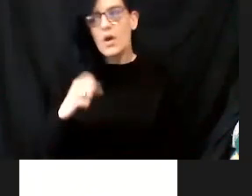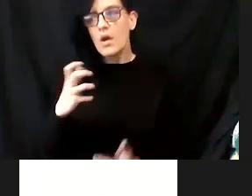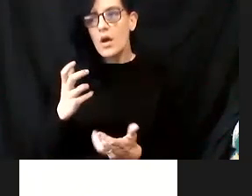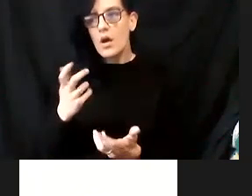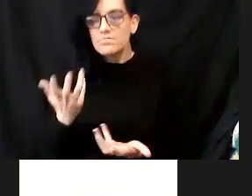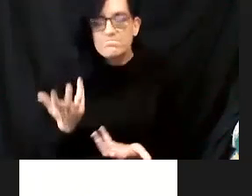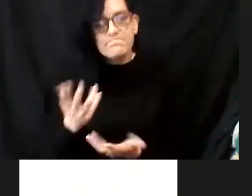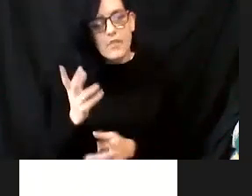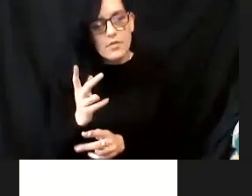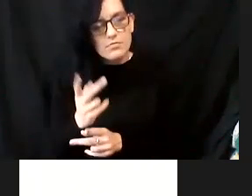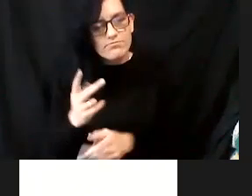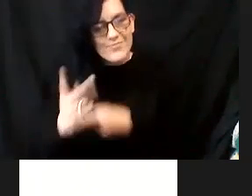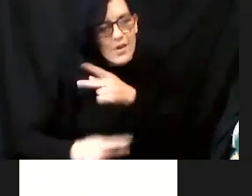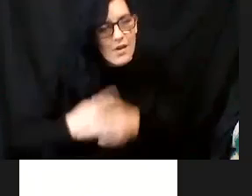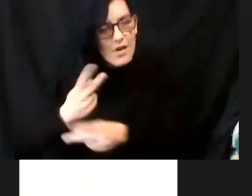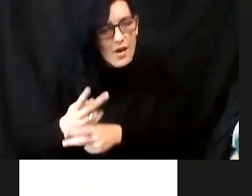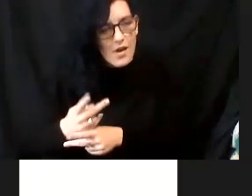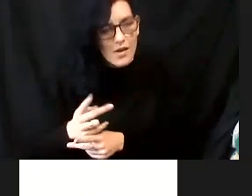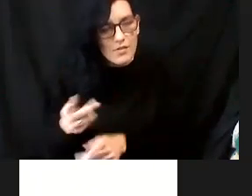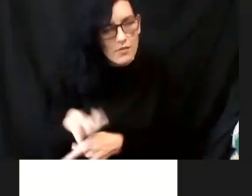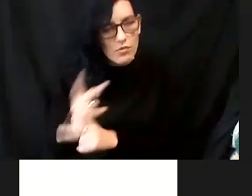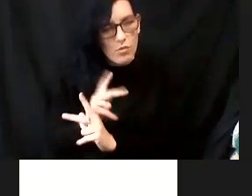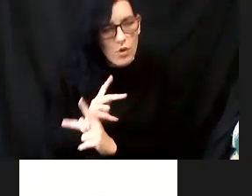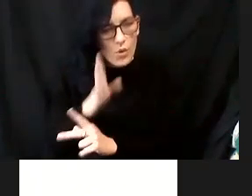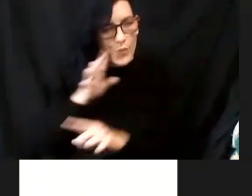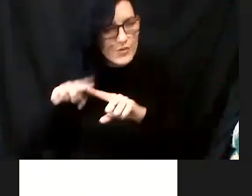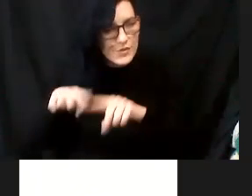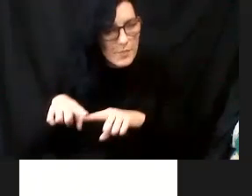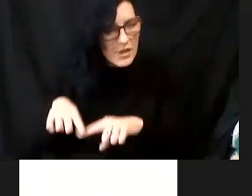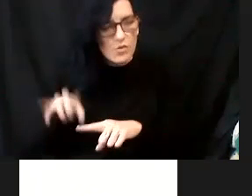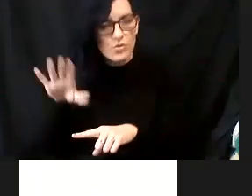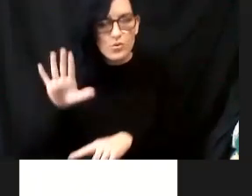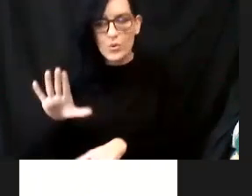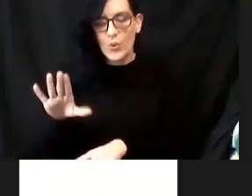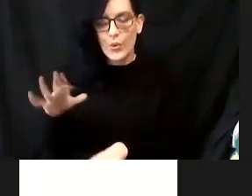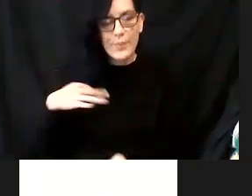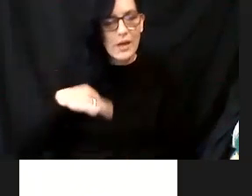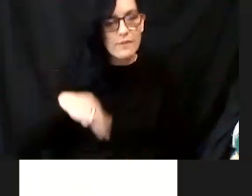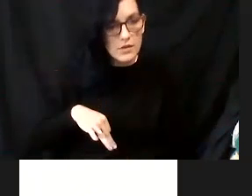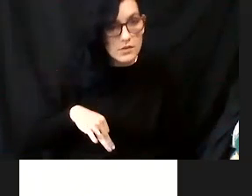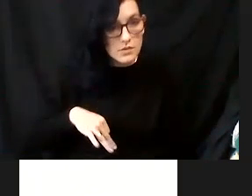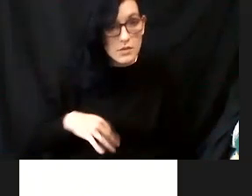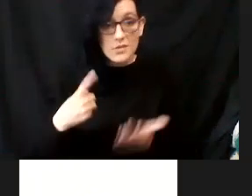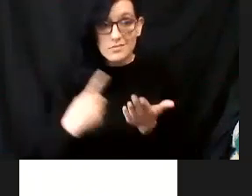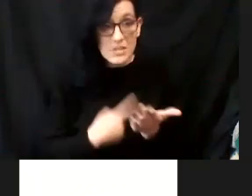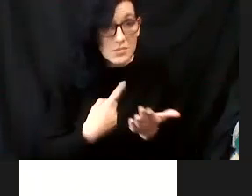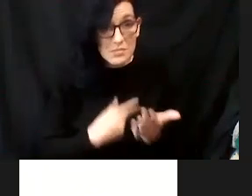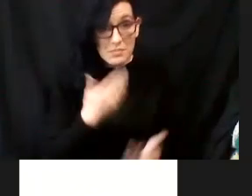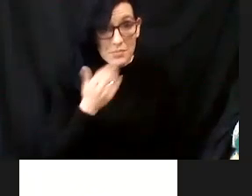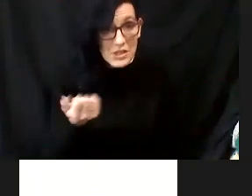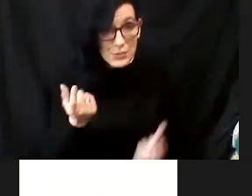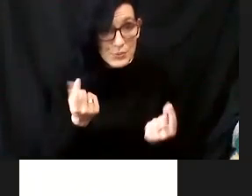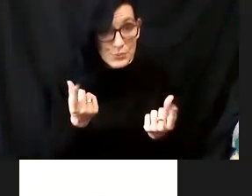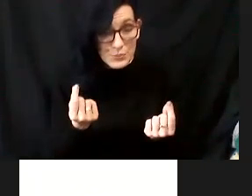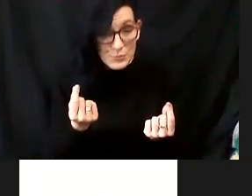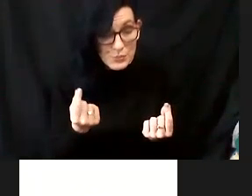have. So you can either, sometimes the best way to figure this out is to just call your servicer. Sometimes they will